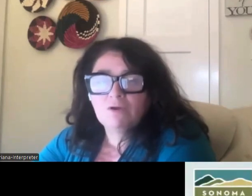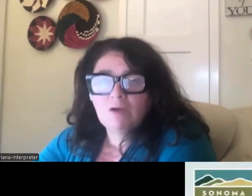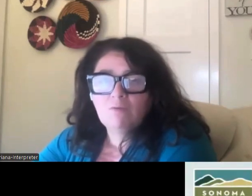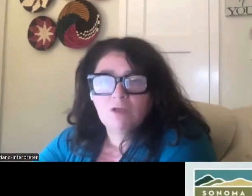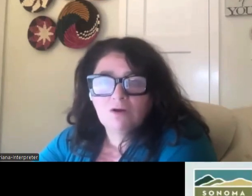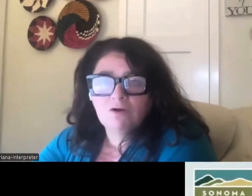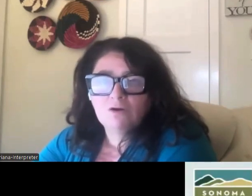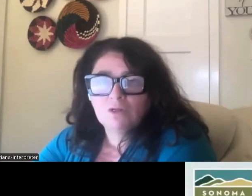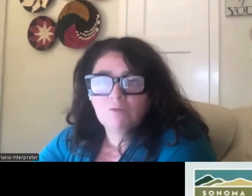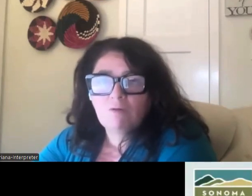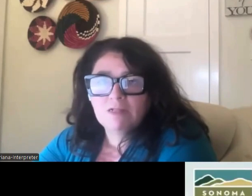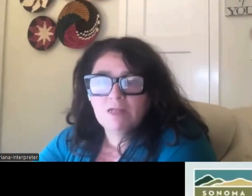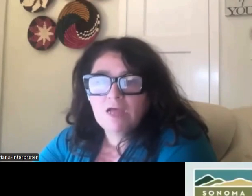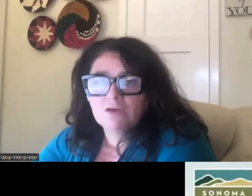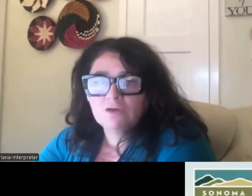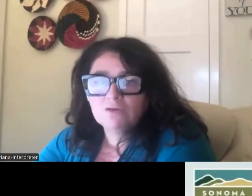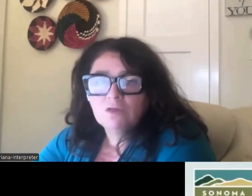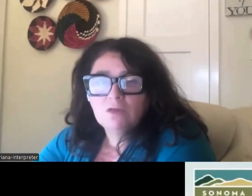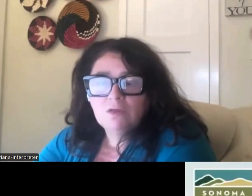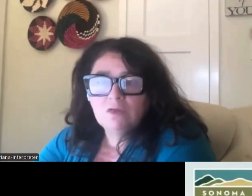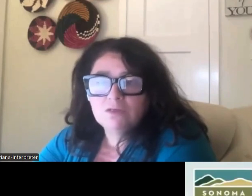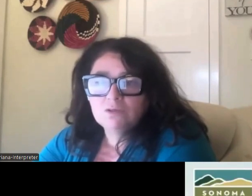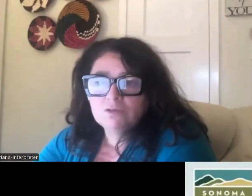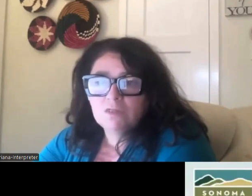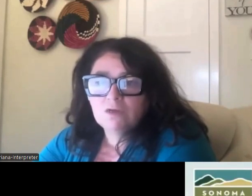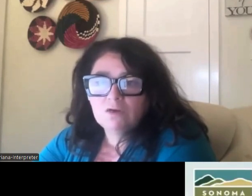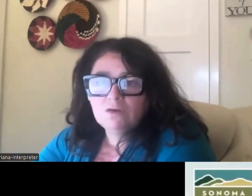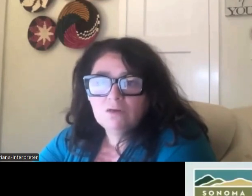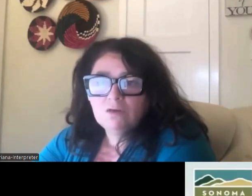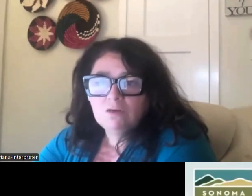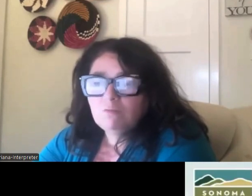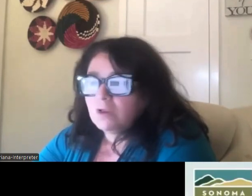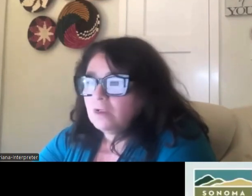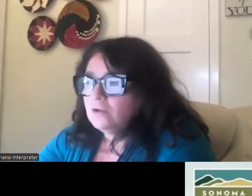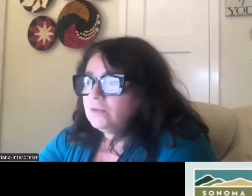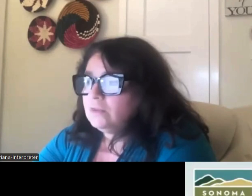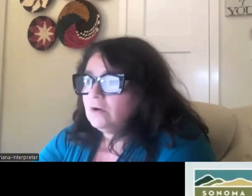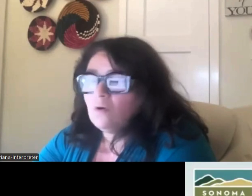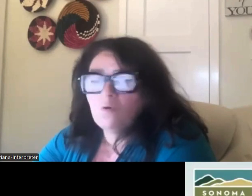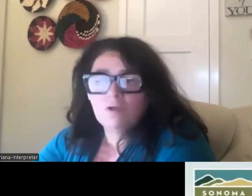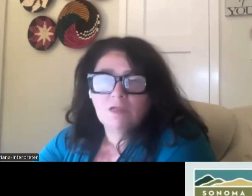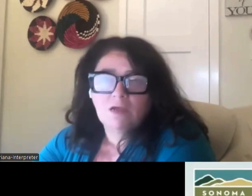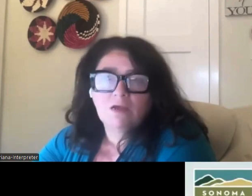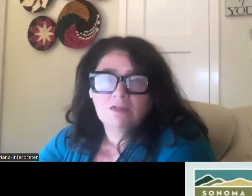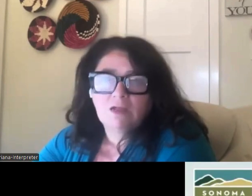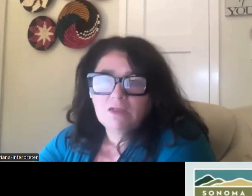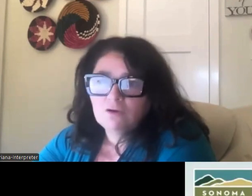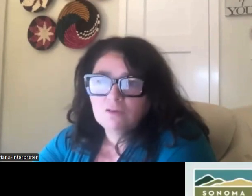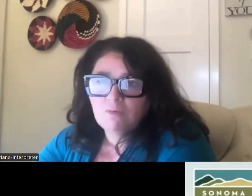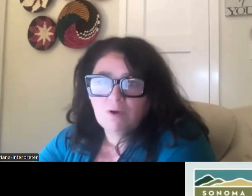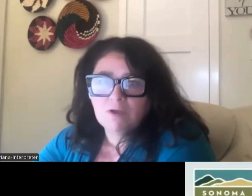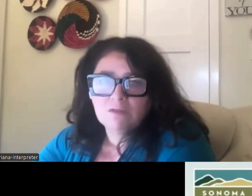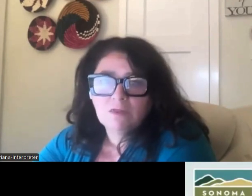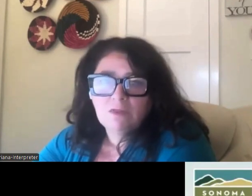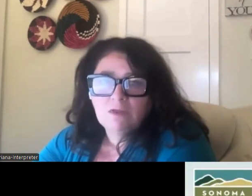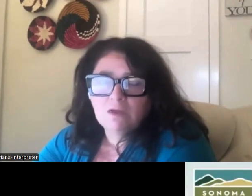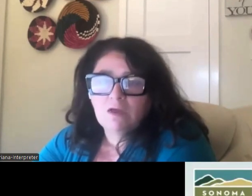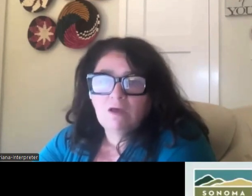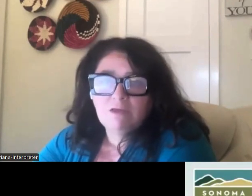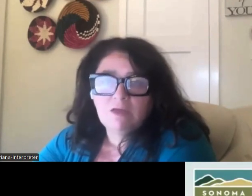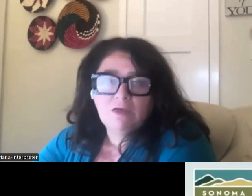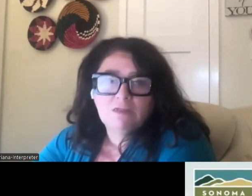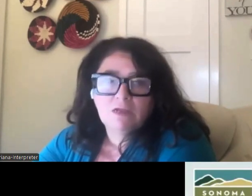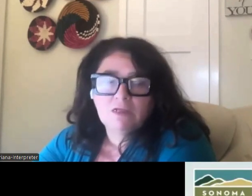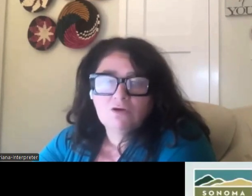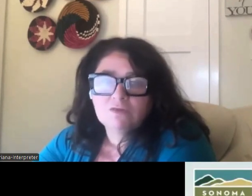news because it wasn't realized until years after the fact that there had been an enormous human toll. So